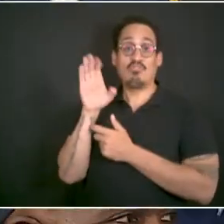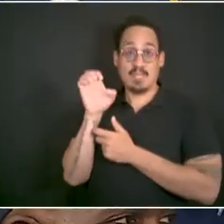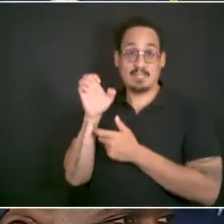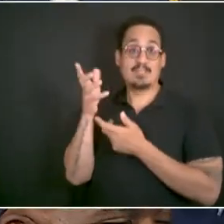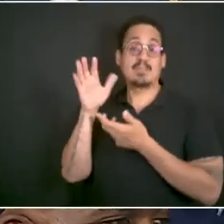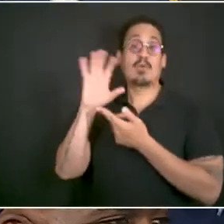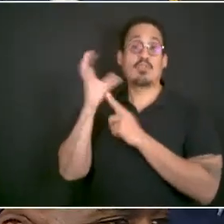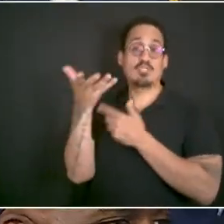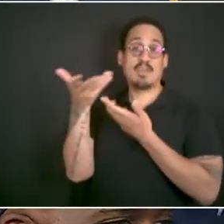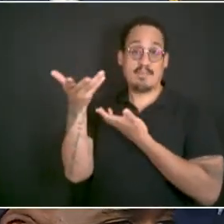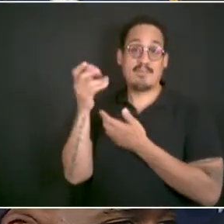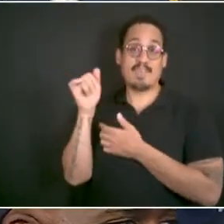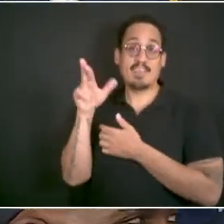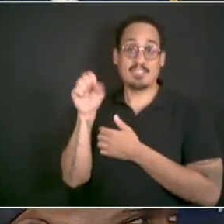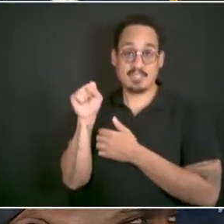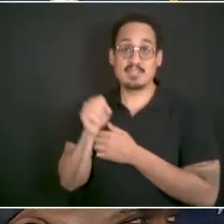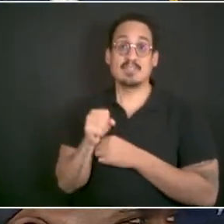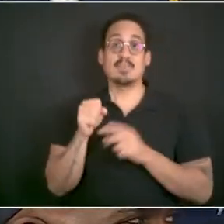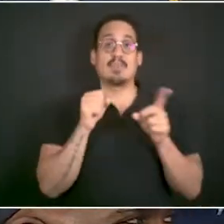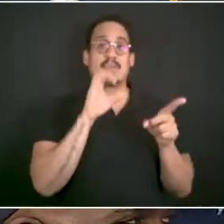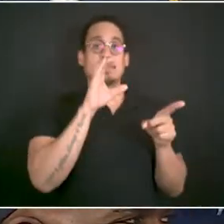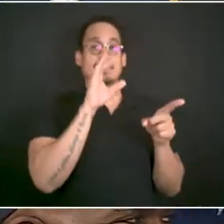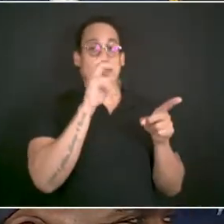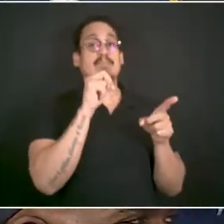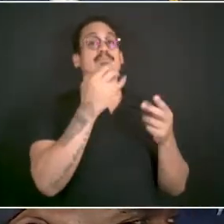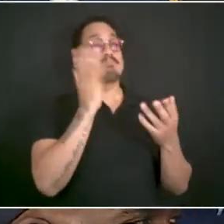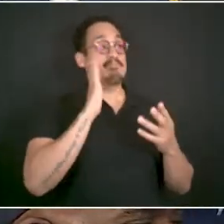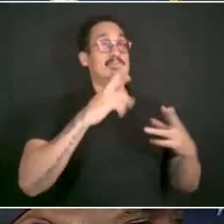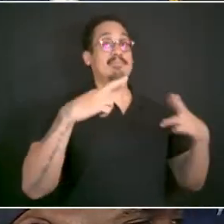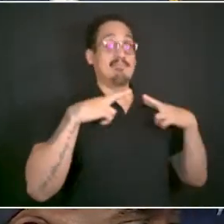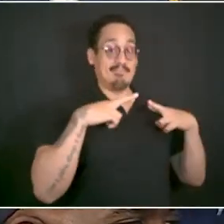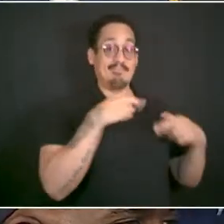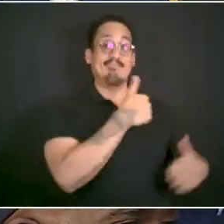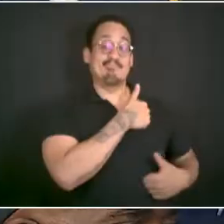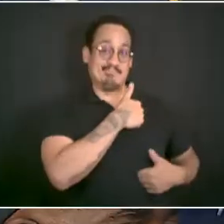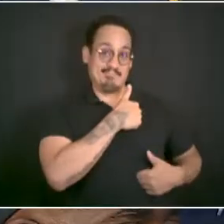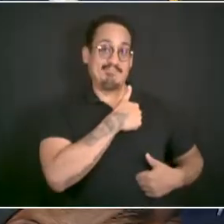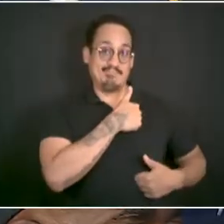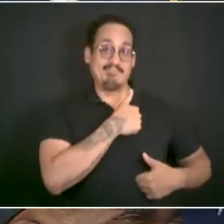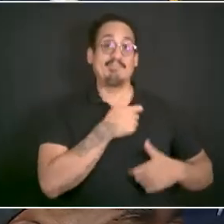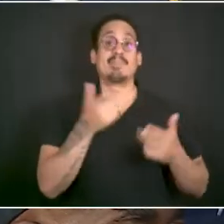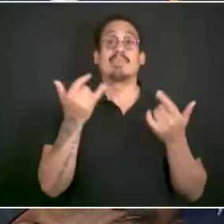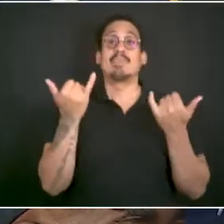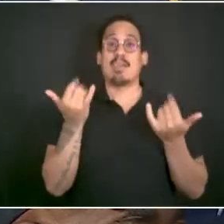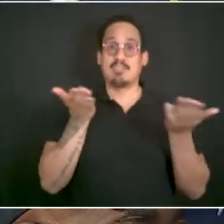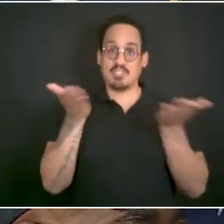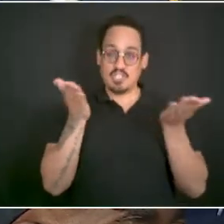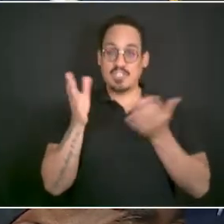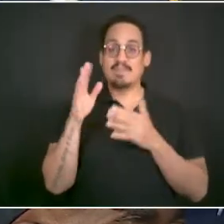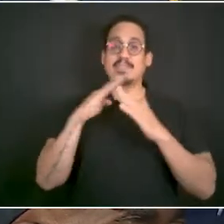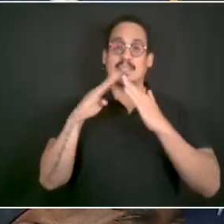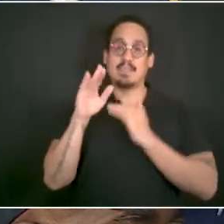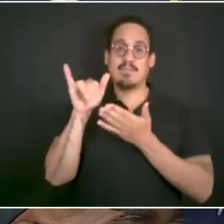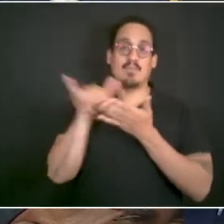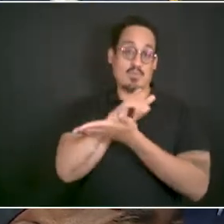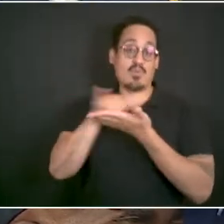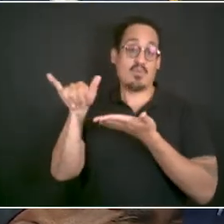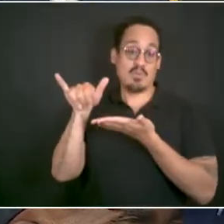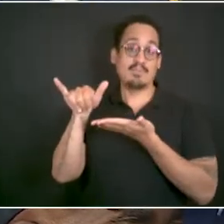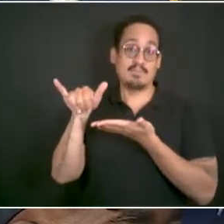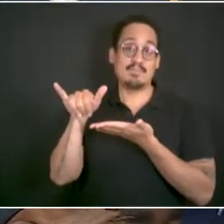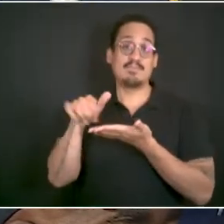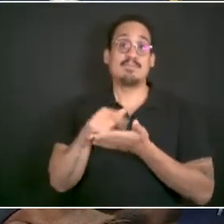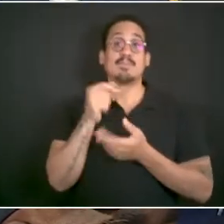only served our country, but serve the city of New York and those vets who serve